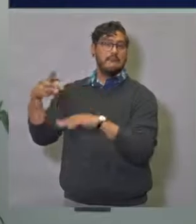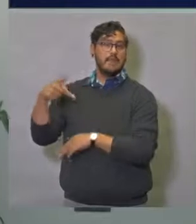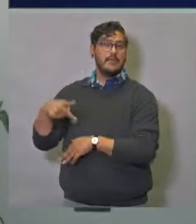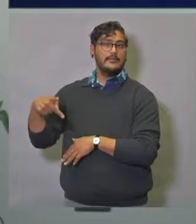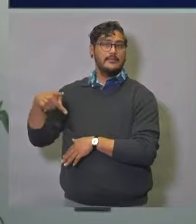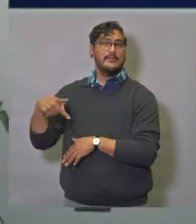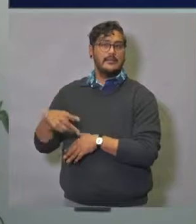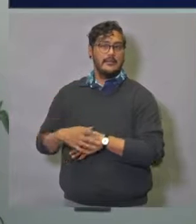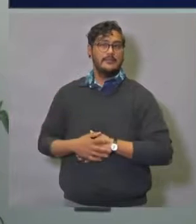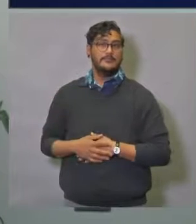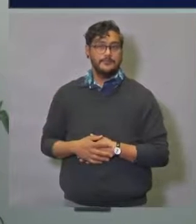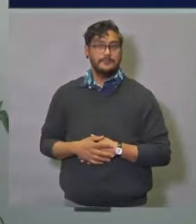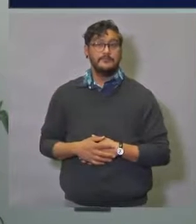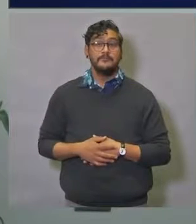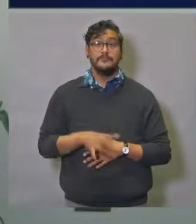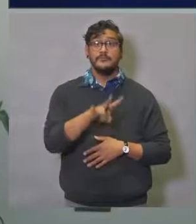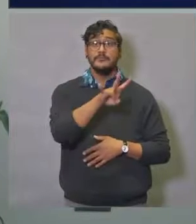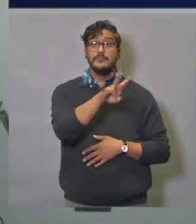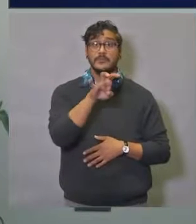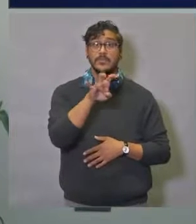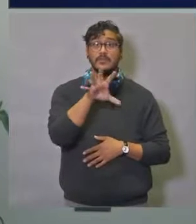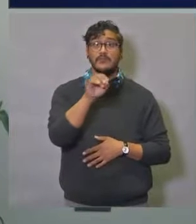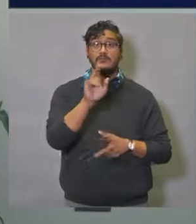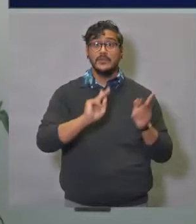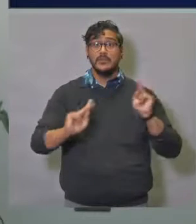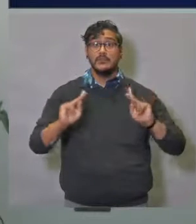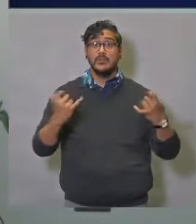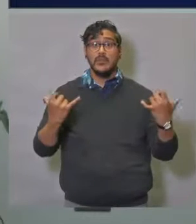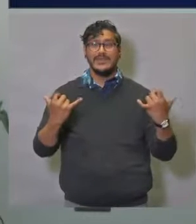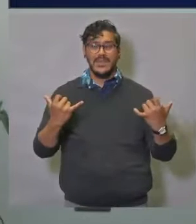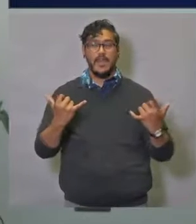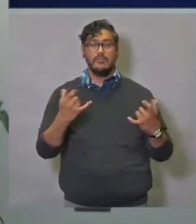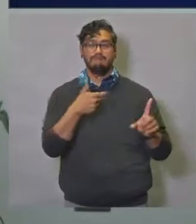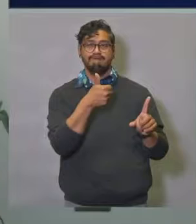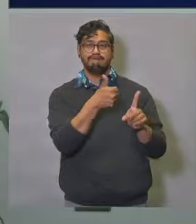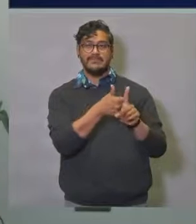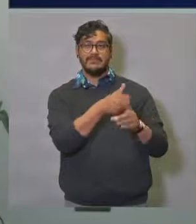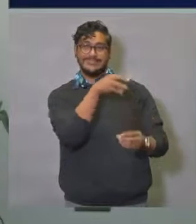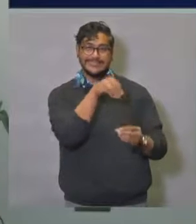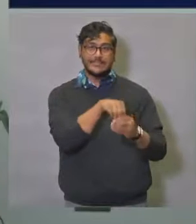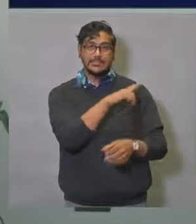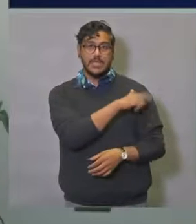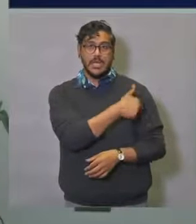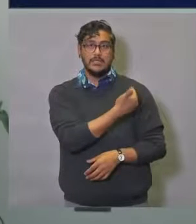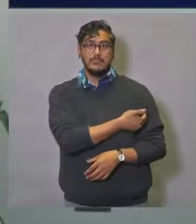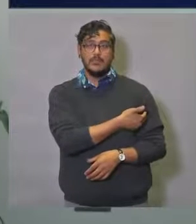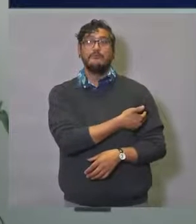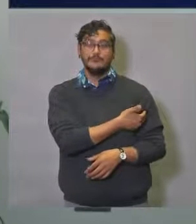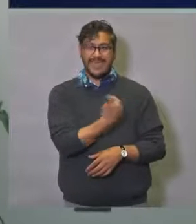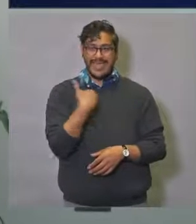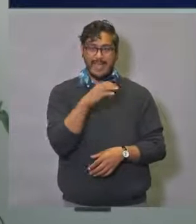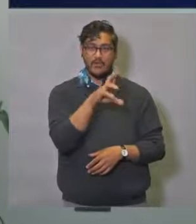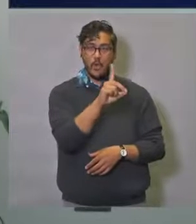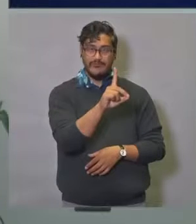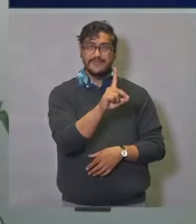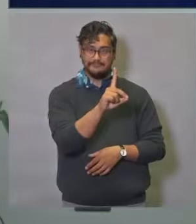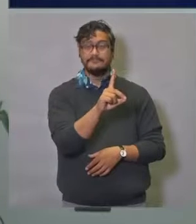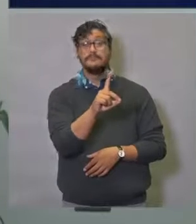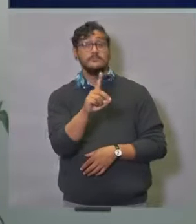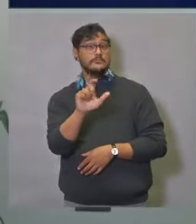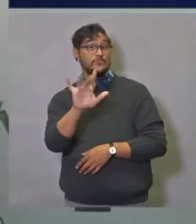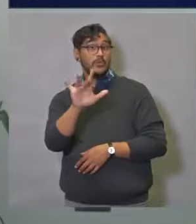Pasadena. There are 750 people currently hospitalized with COVID-19, and 25% of the people